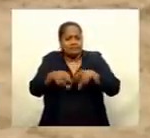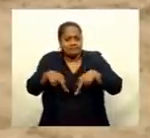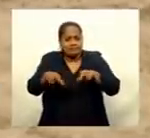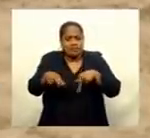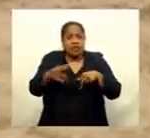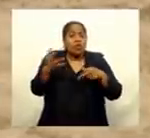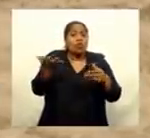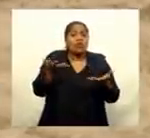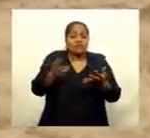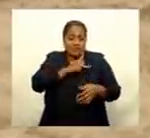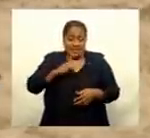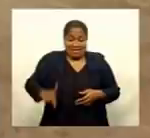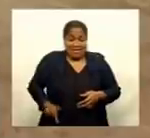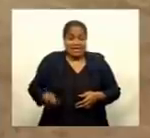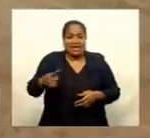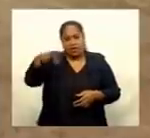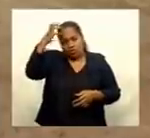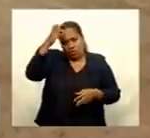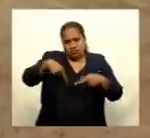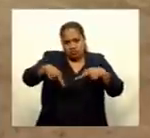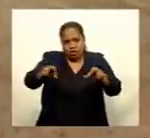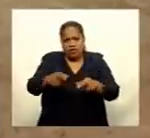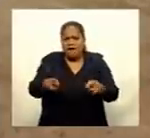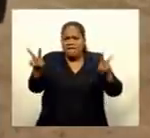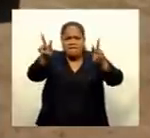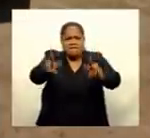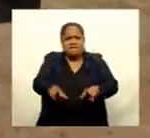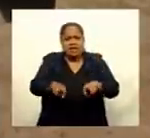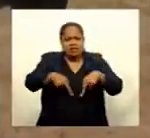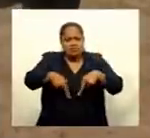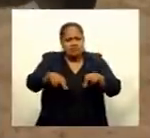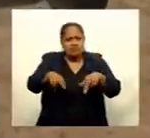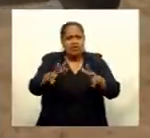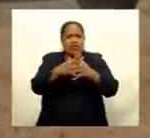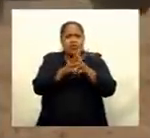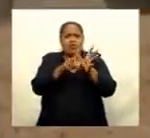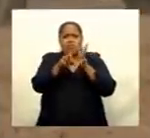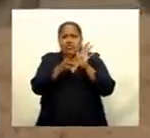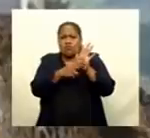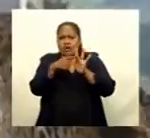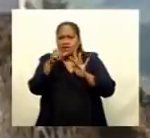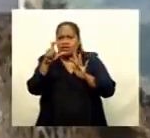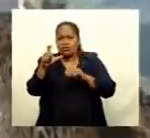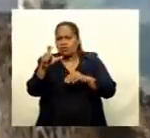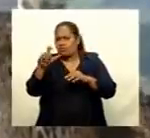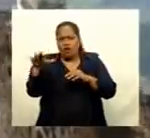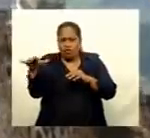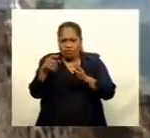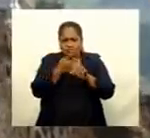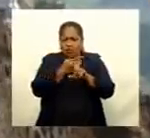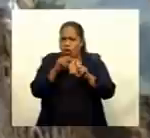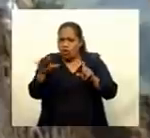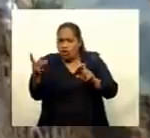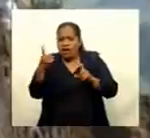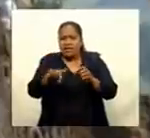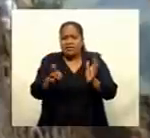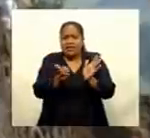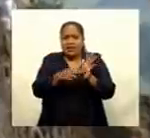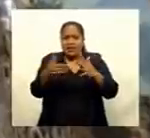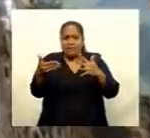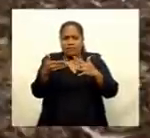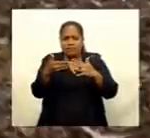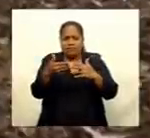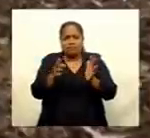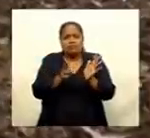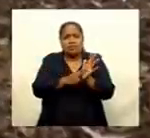and Queens Road, Valley Road, Trans-Insula Road, Wainikoru Road, and Nambawalu Road. The authority adds